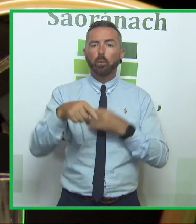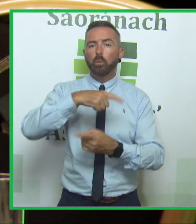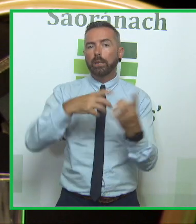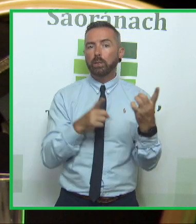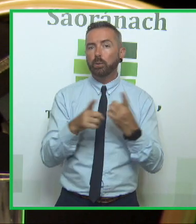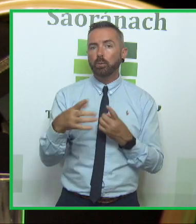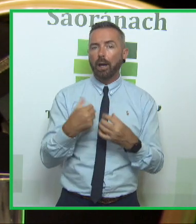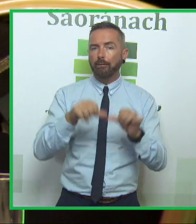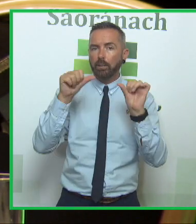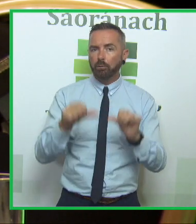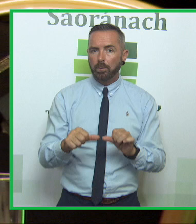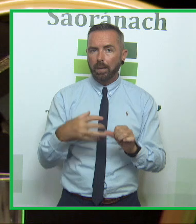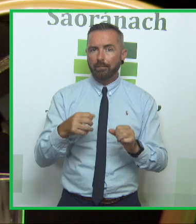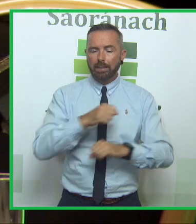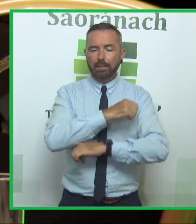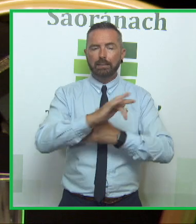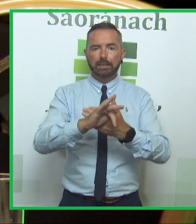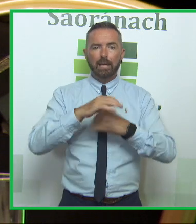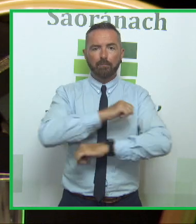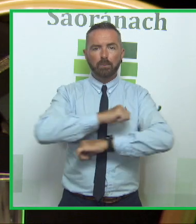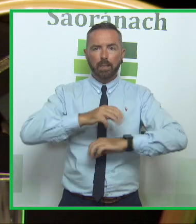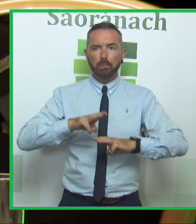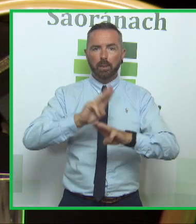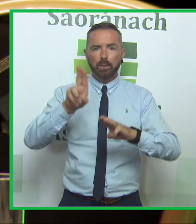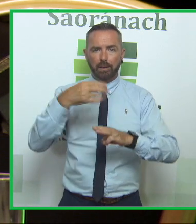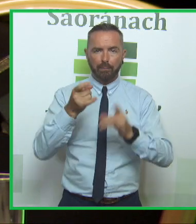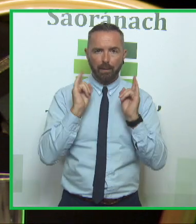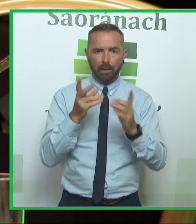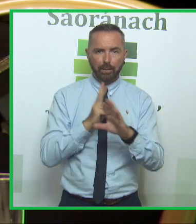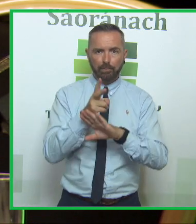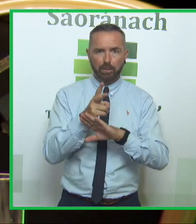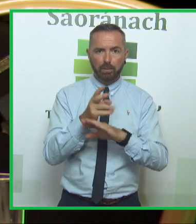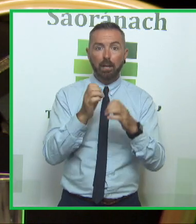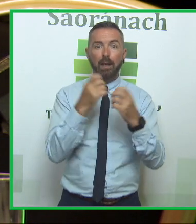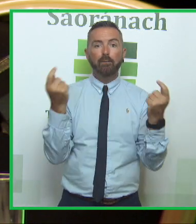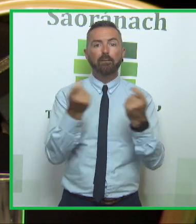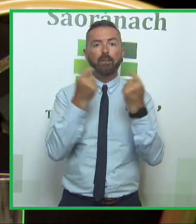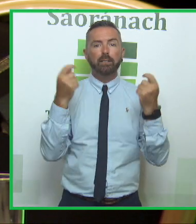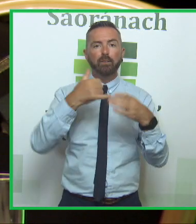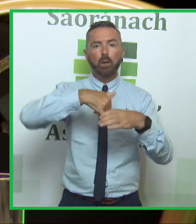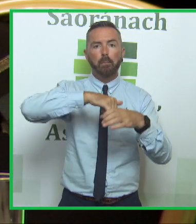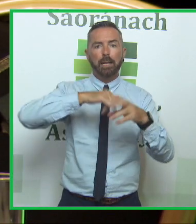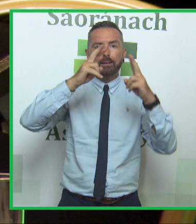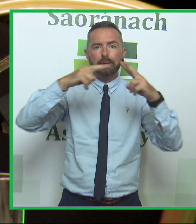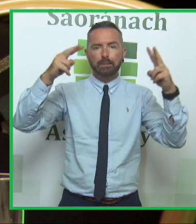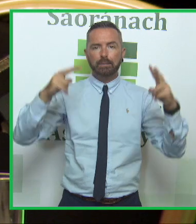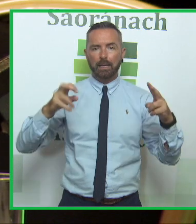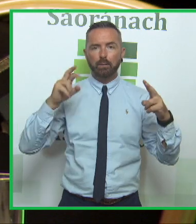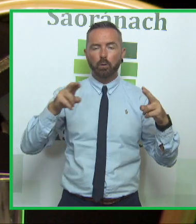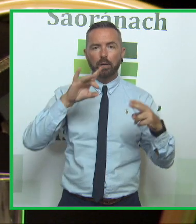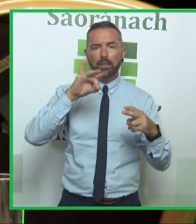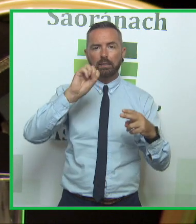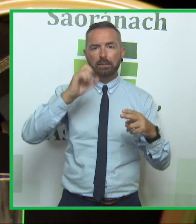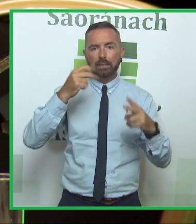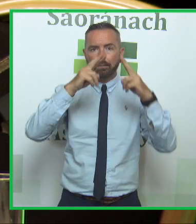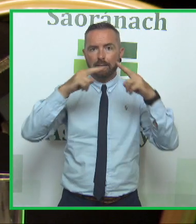have an agreement that we have safe spaces where people can get health interventions. So generally at every festival, the medical tent or a drug tent or the HSE tent is a space